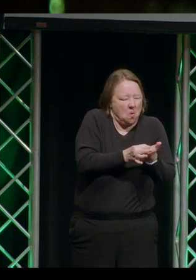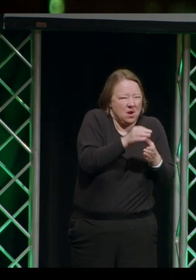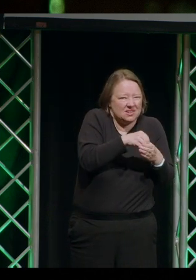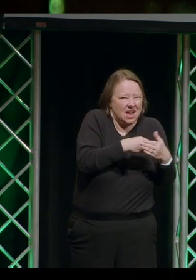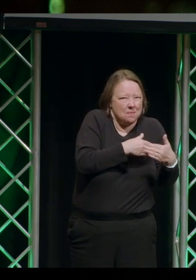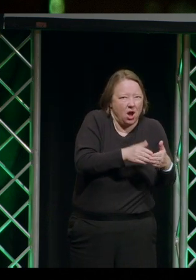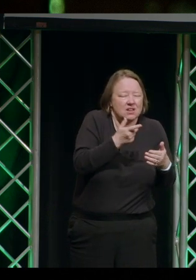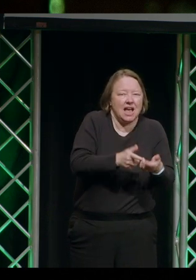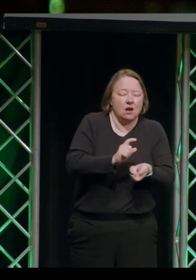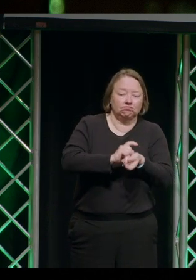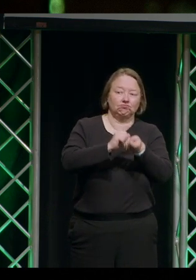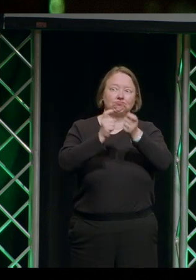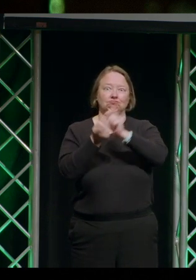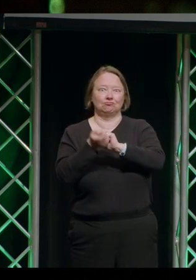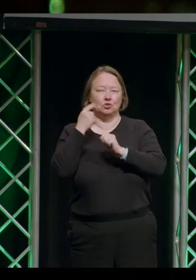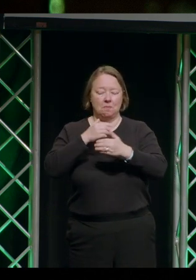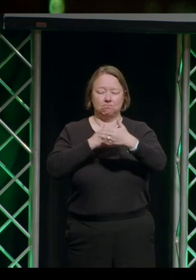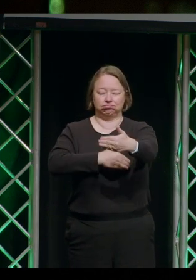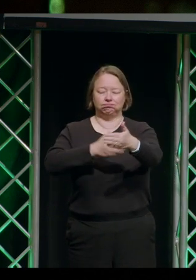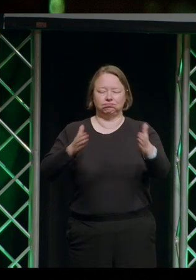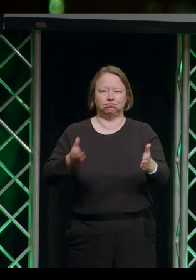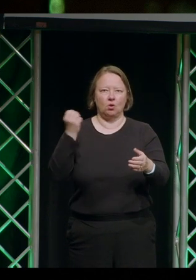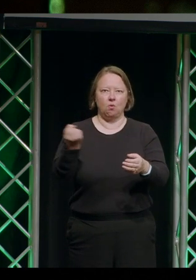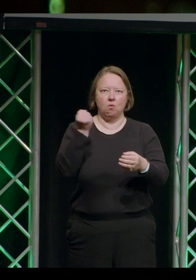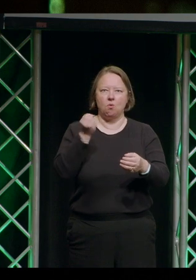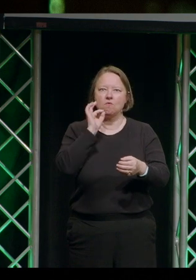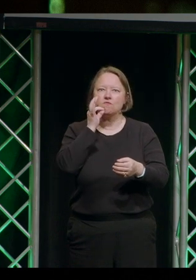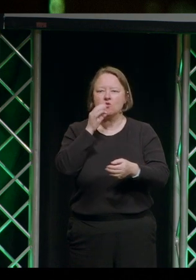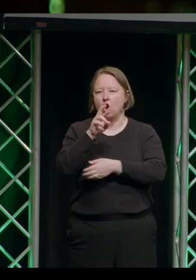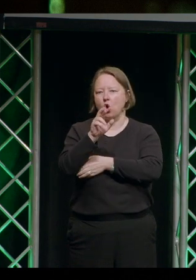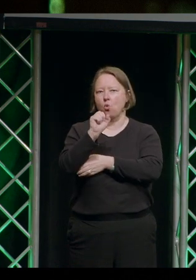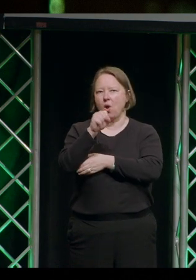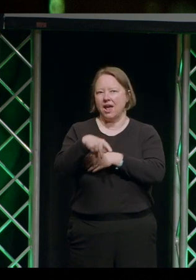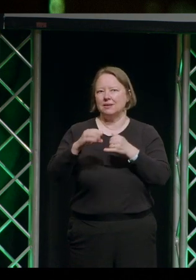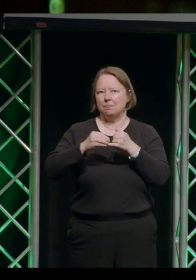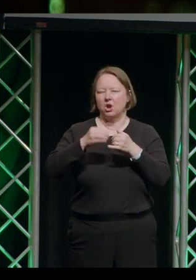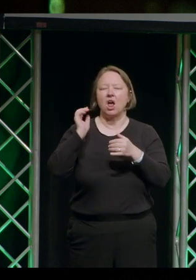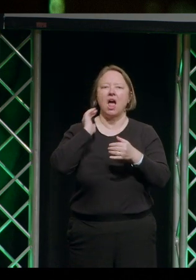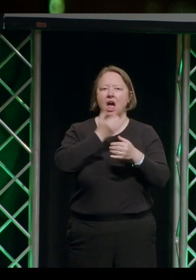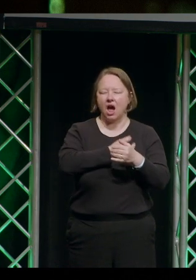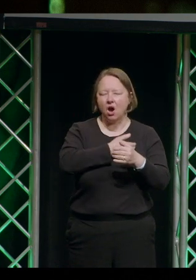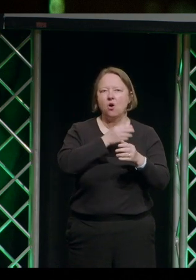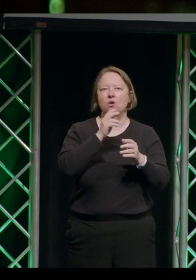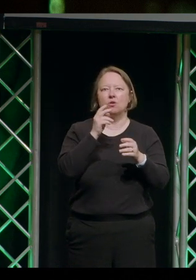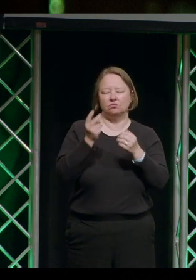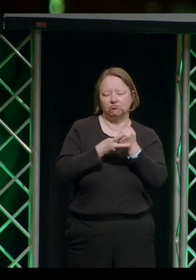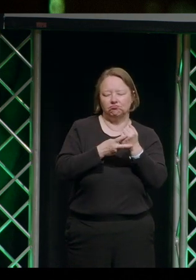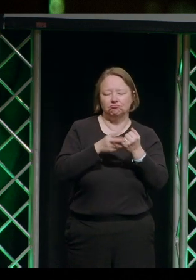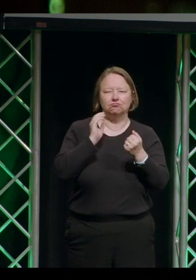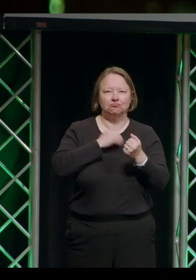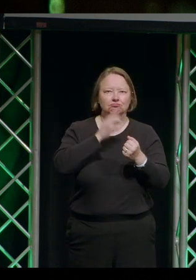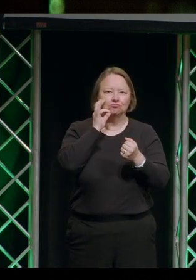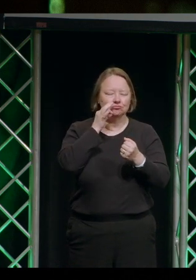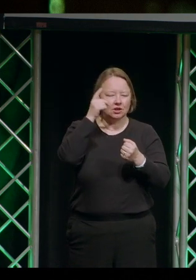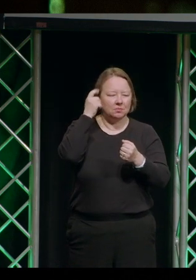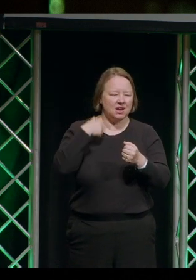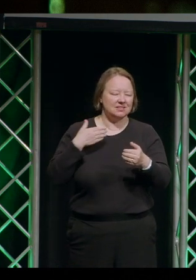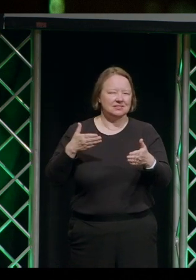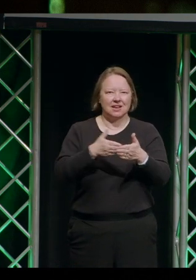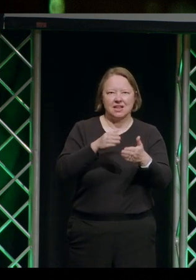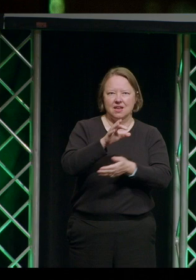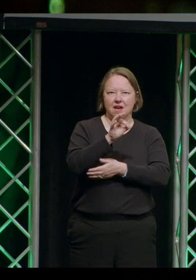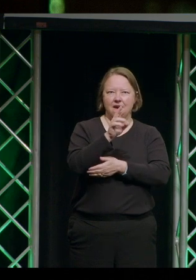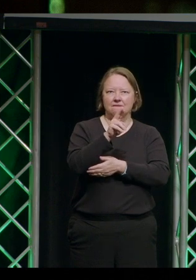a full-size raspberry container. We were able to test our material's preservative properties through showing that it can kill fungi and